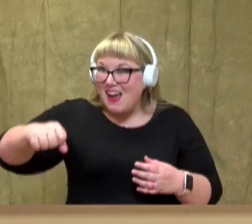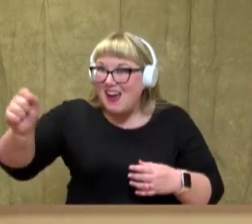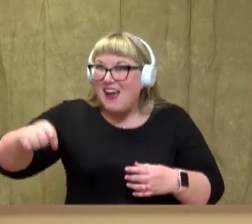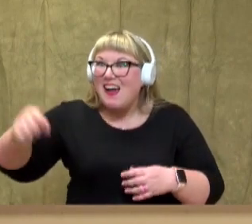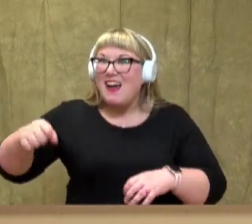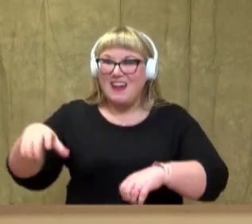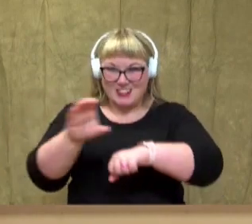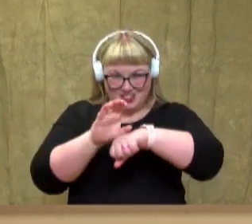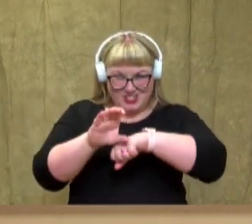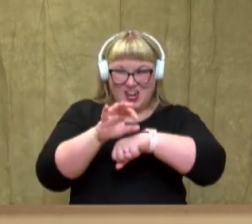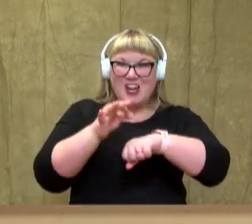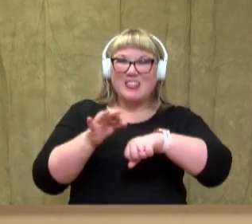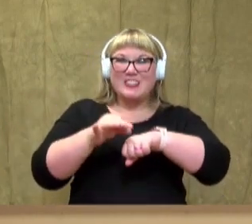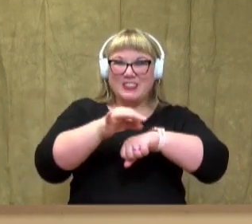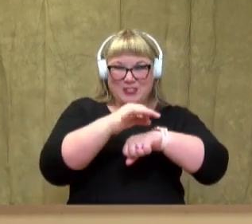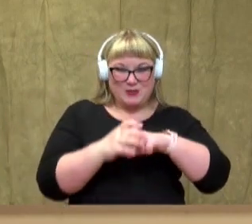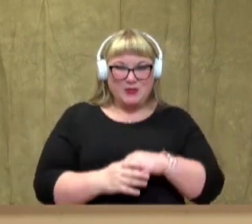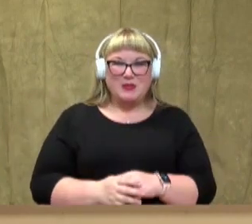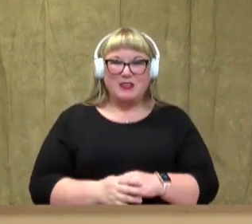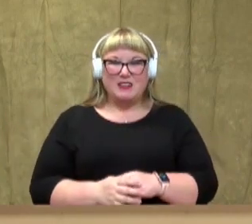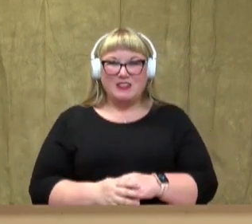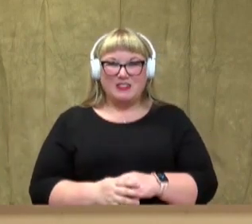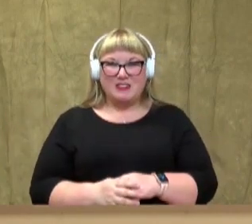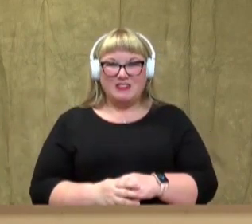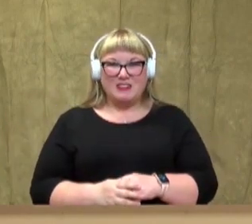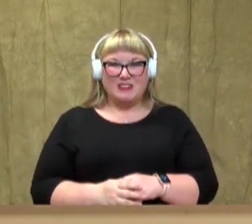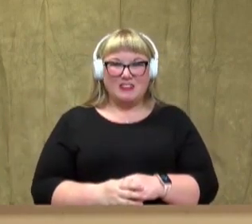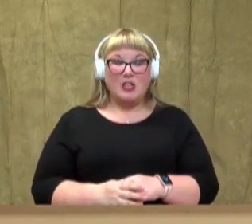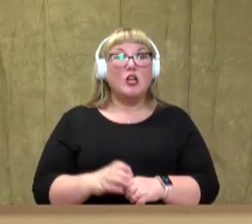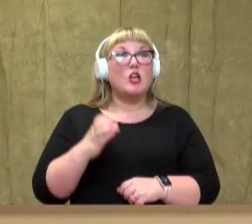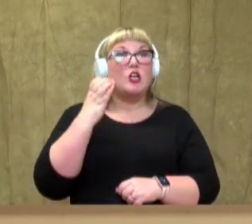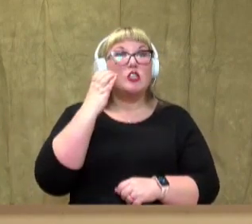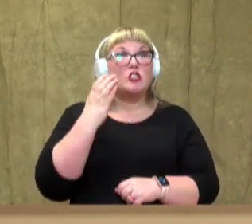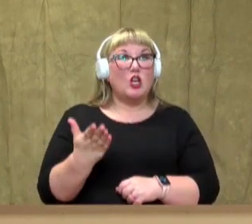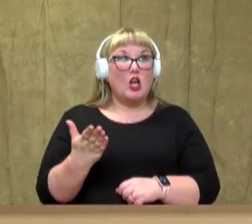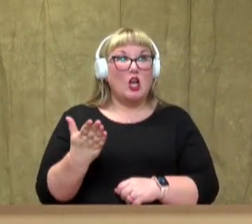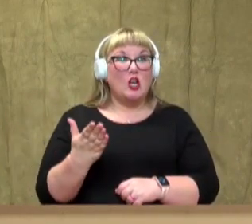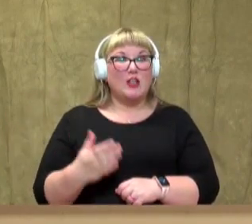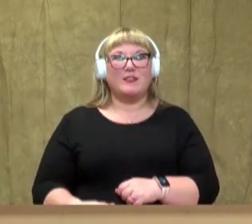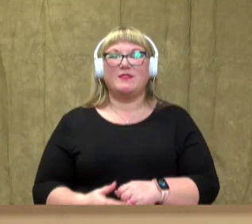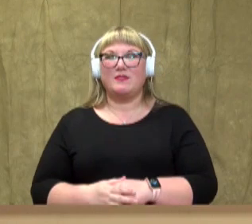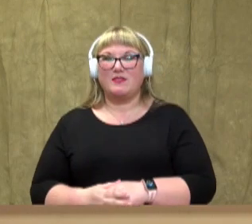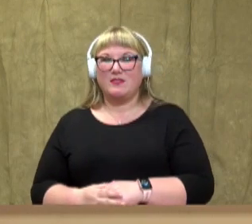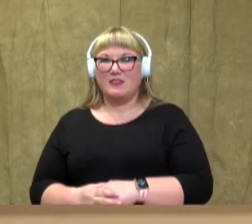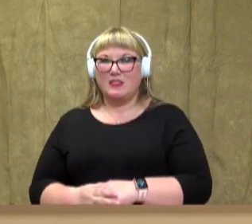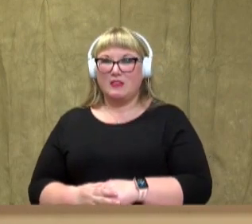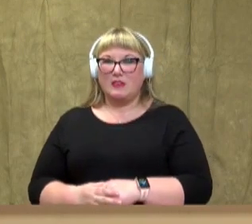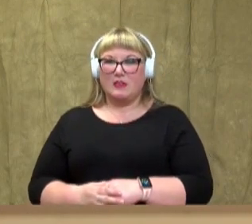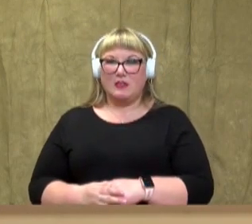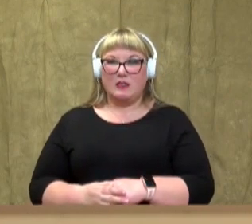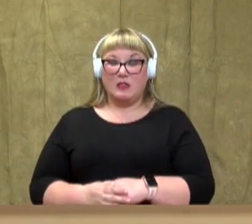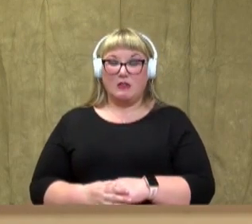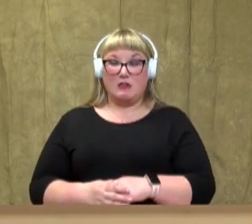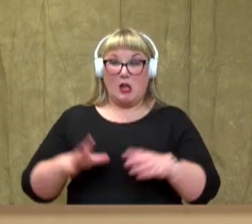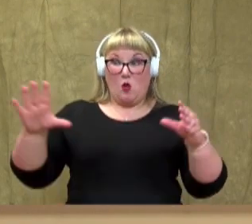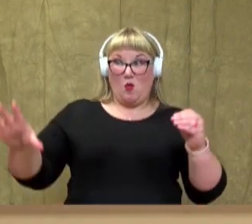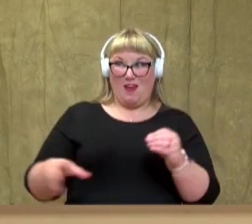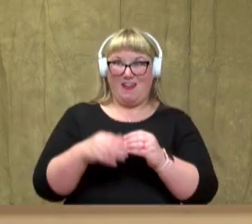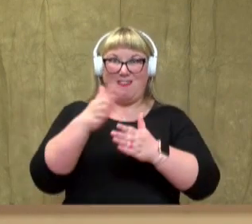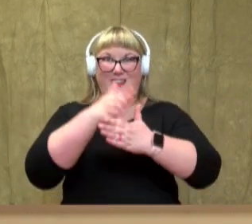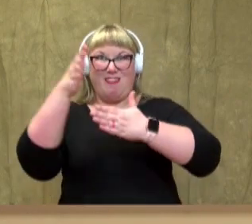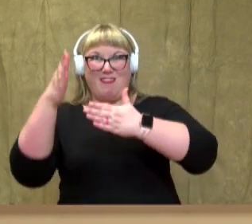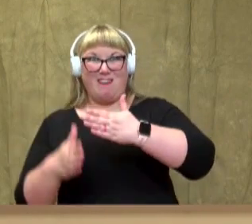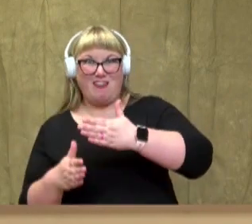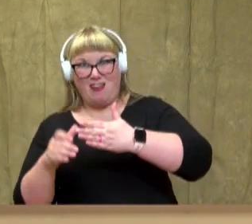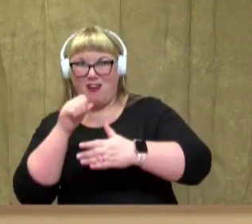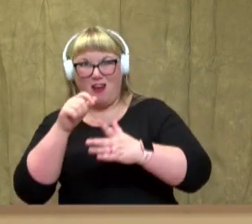Absolutely, I need to add our digraph. I need to add our sound ch. But watch what happens here. I'm adding it to the end